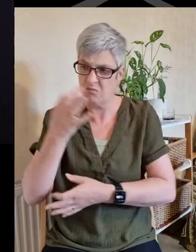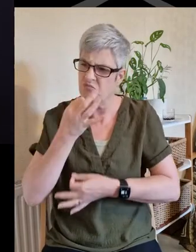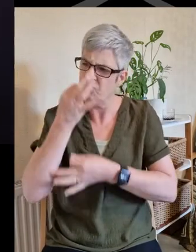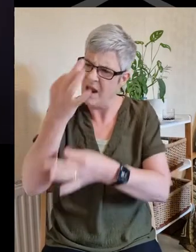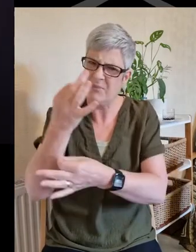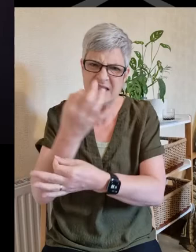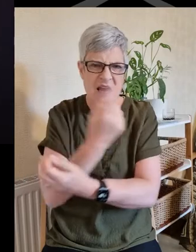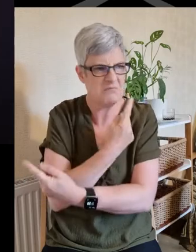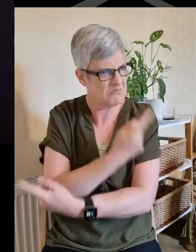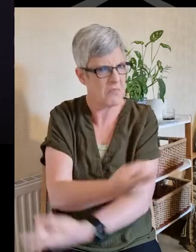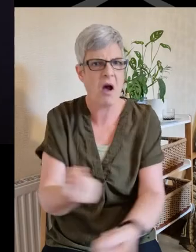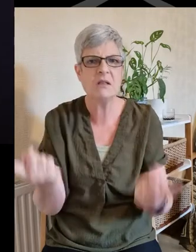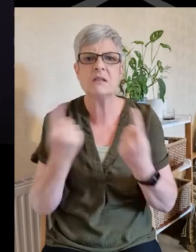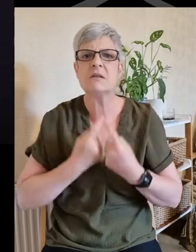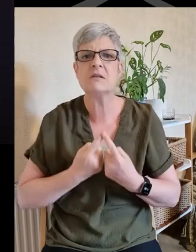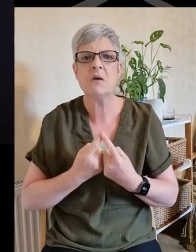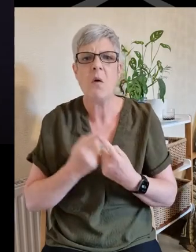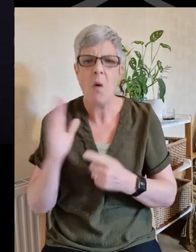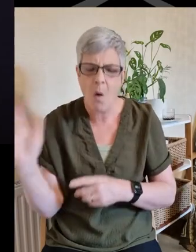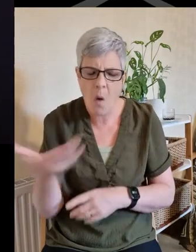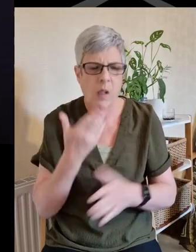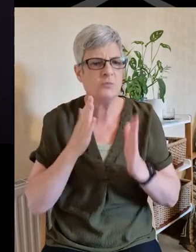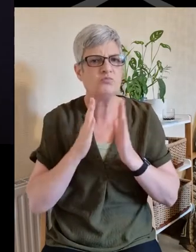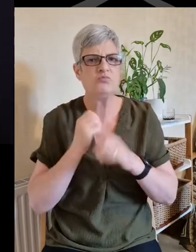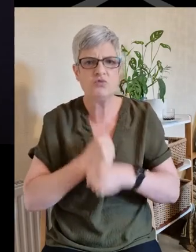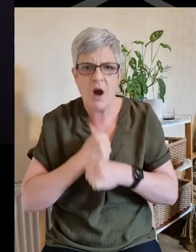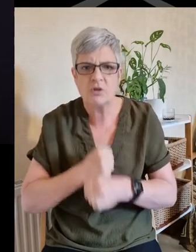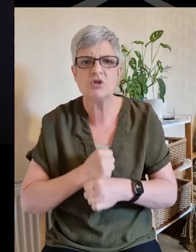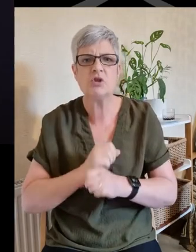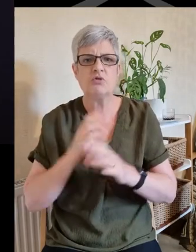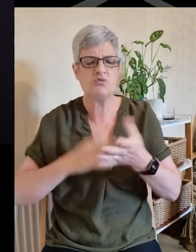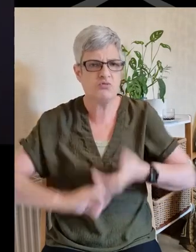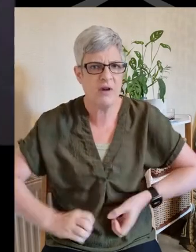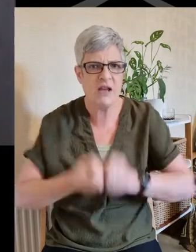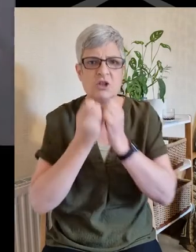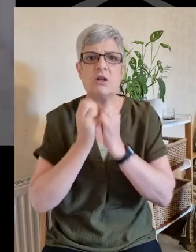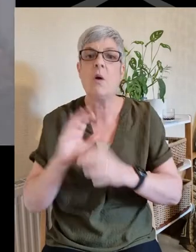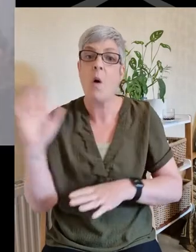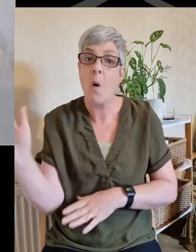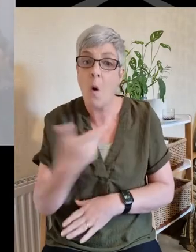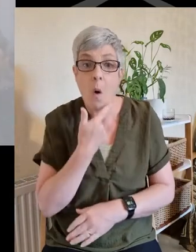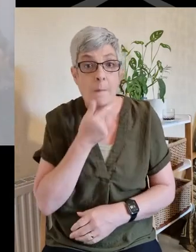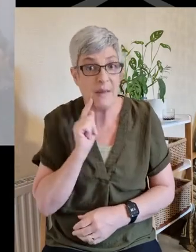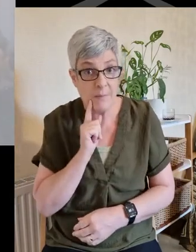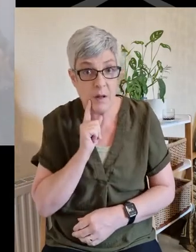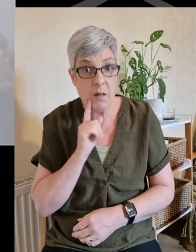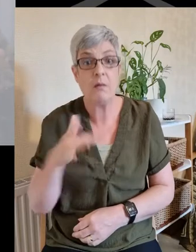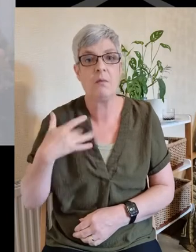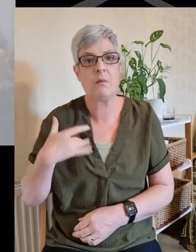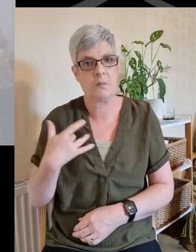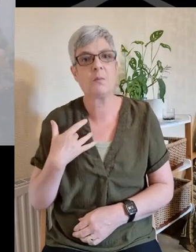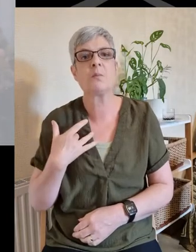representing, as it were, all the church, all of creation, all people that on earth do dwell.